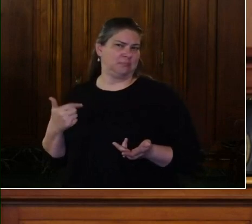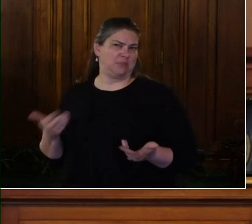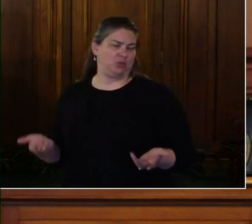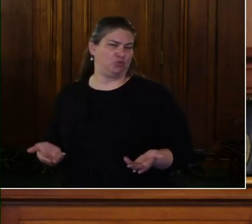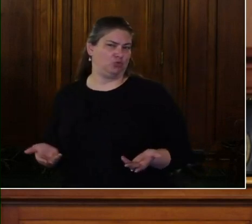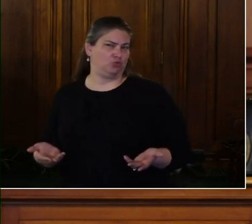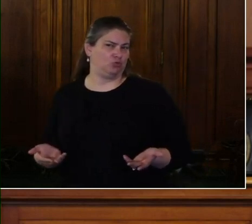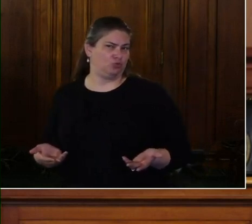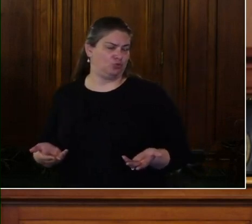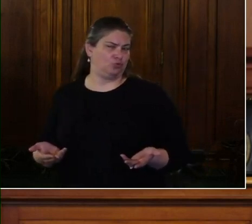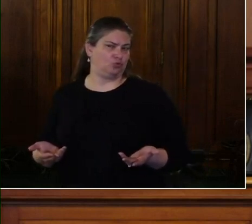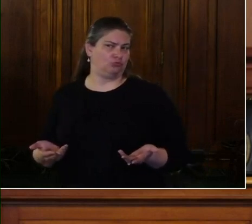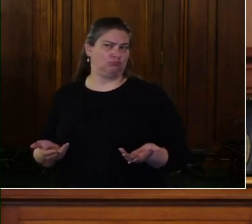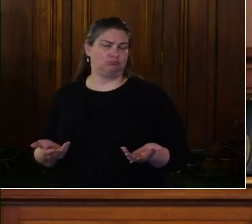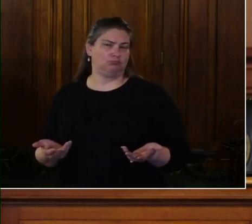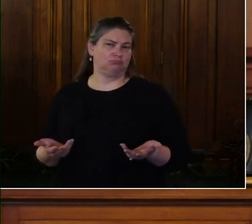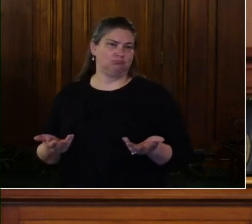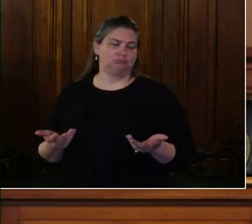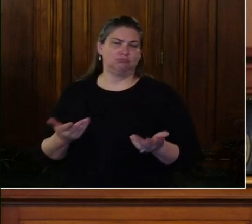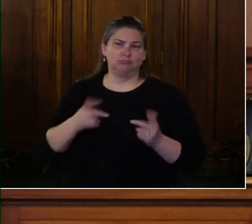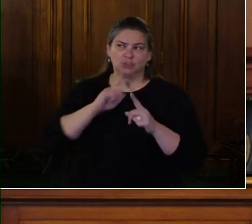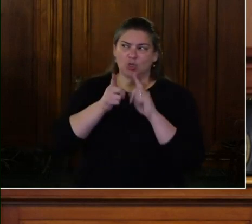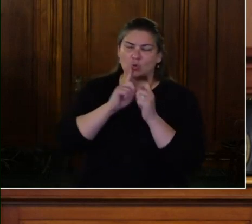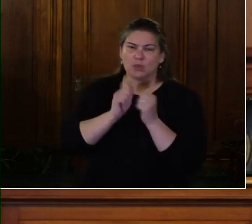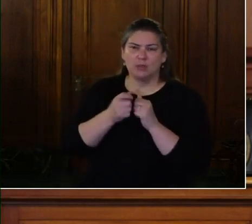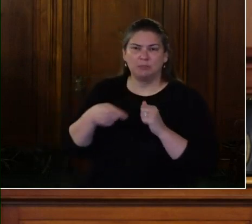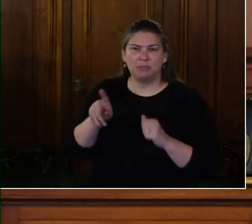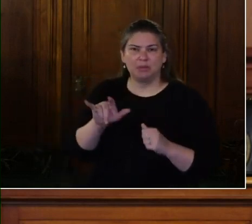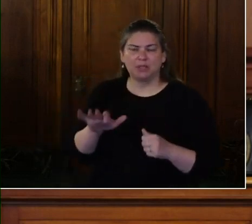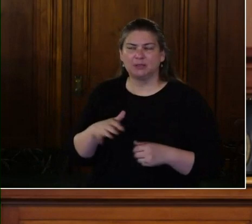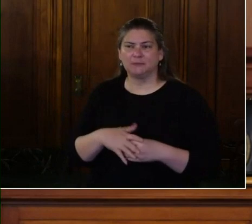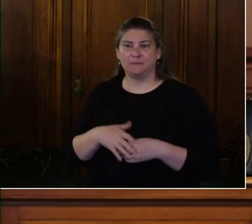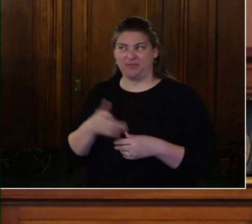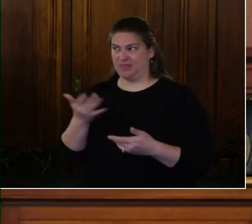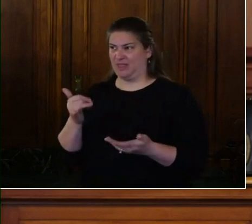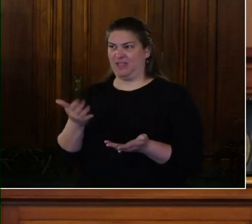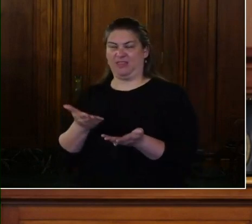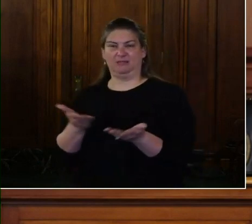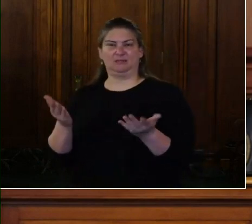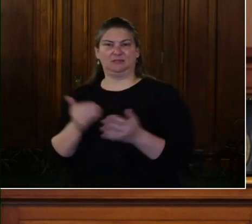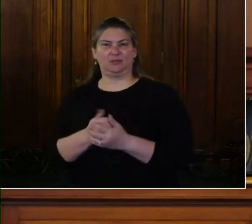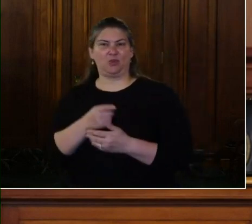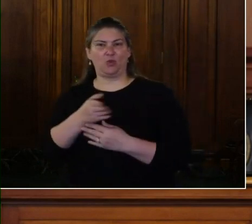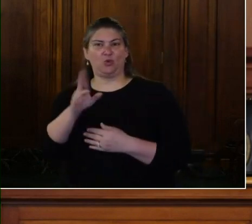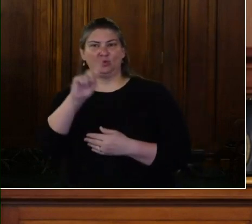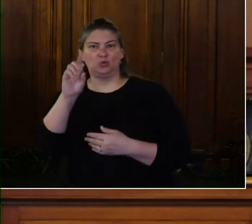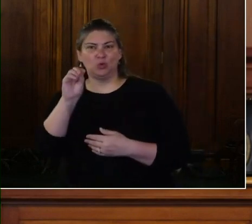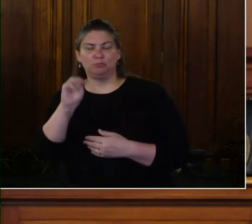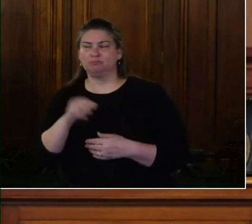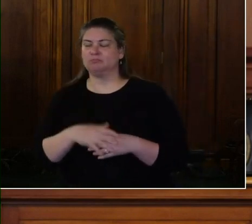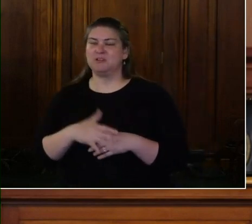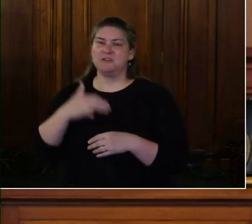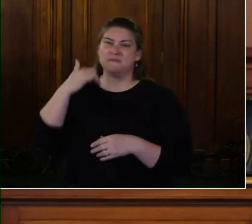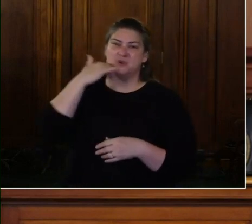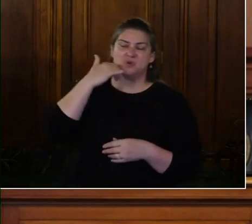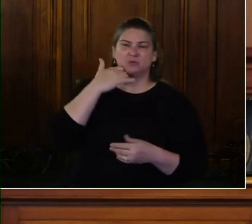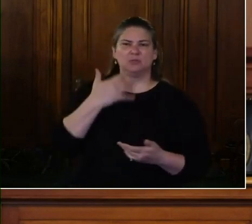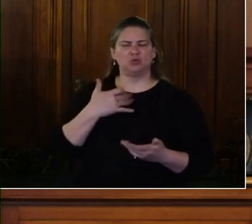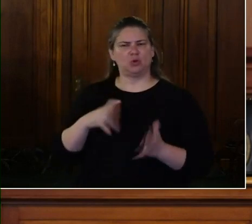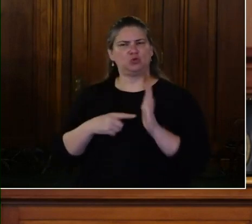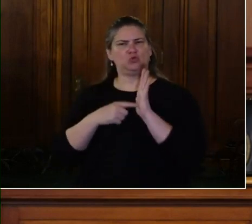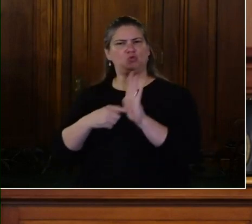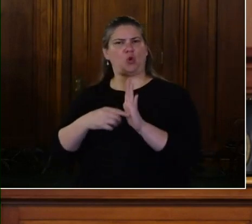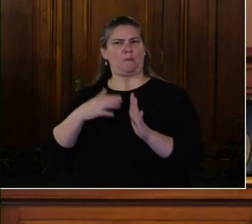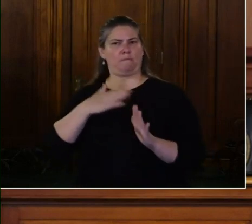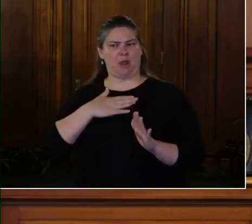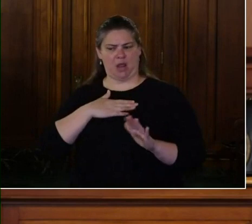here, communicating with the public this way, over the phone and through Zoom. I've tried to model my behavior in the way that I'm